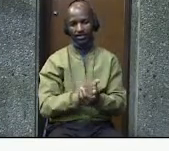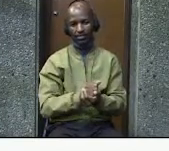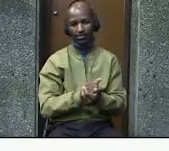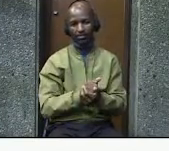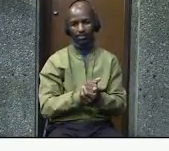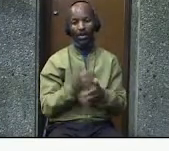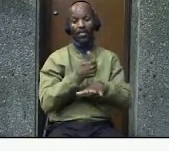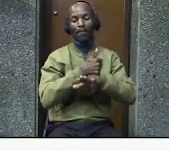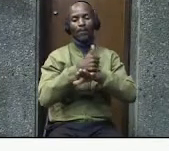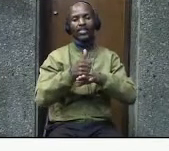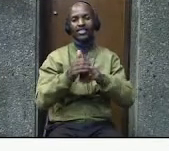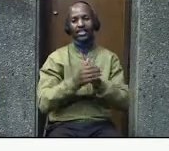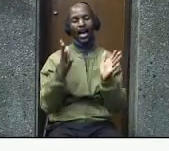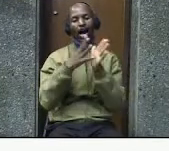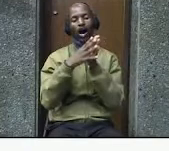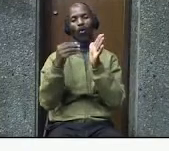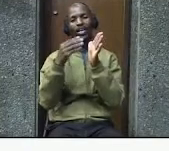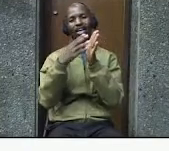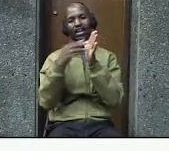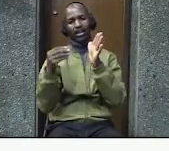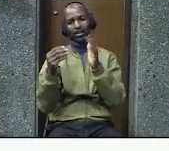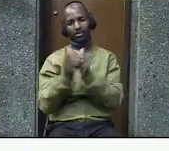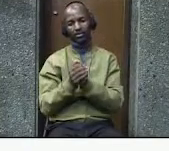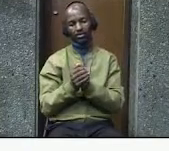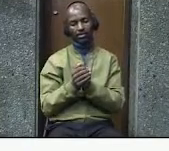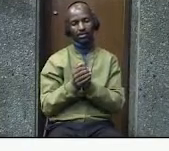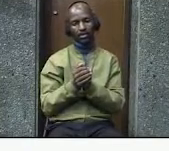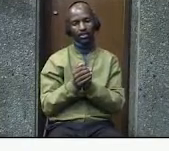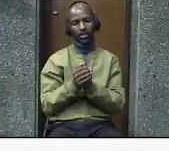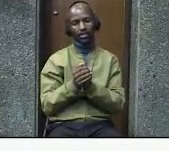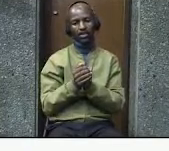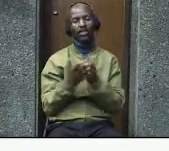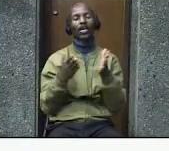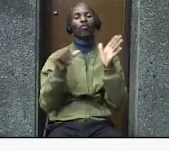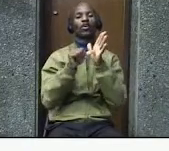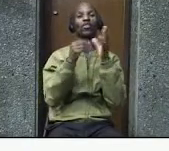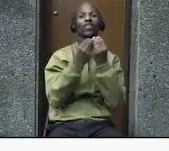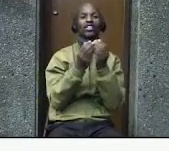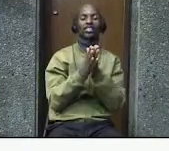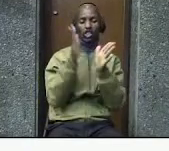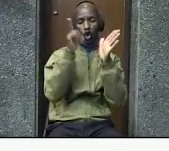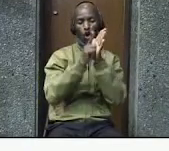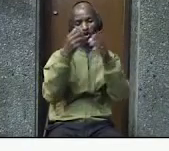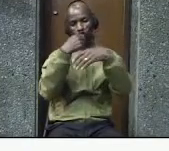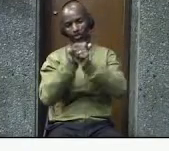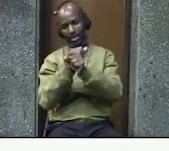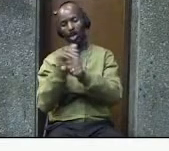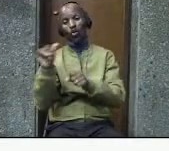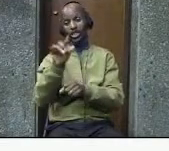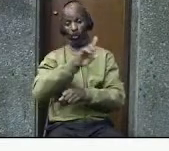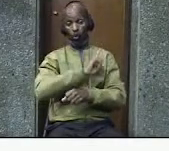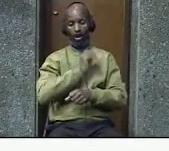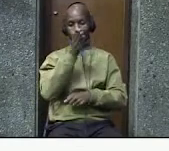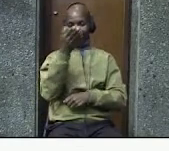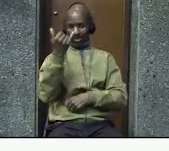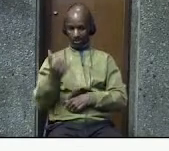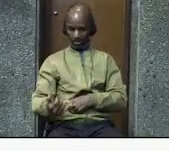and basically also outlines, its mandate, one of which is lawmaking, which is why we are here.